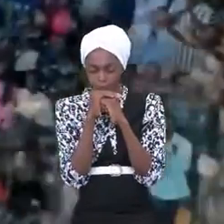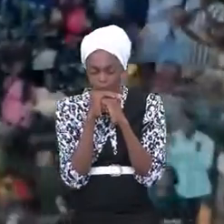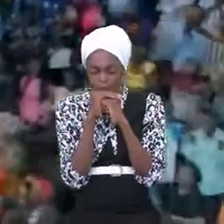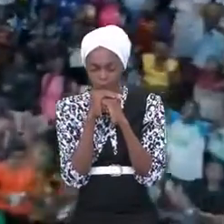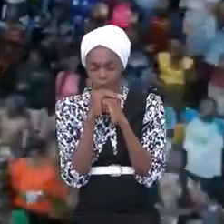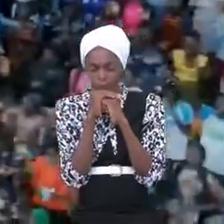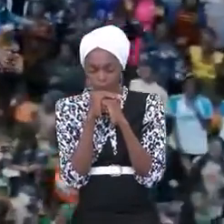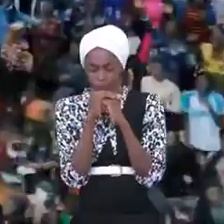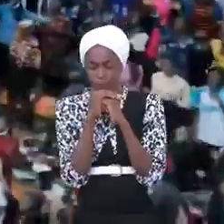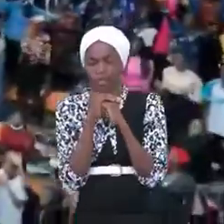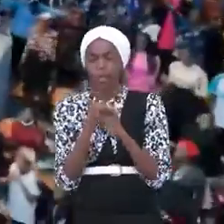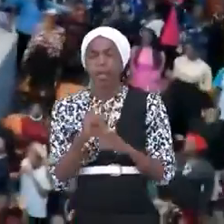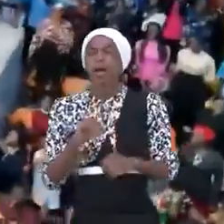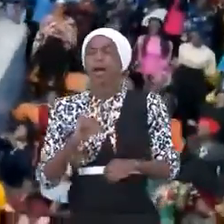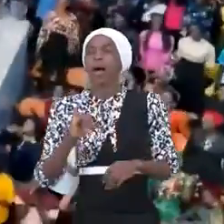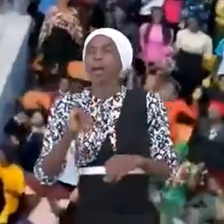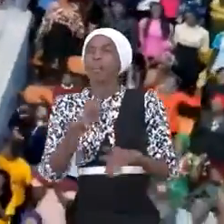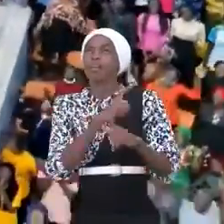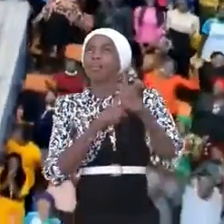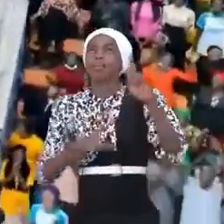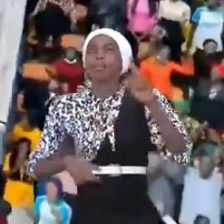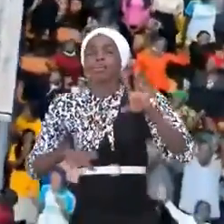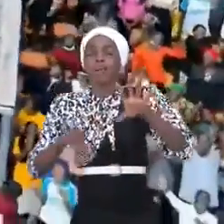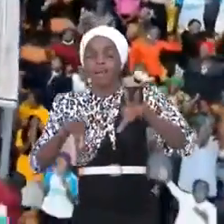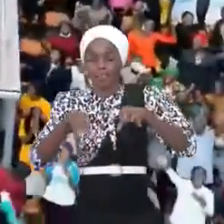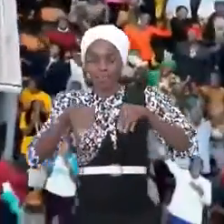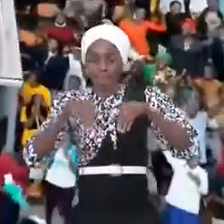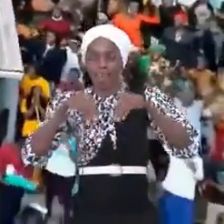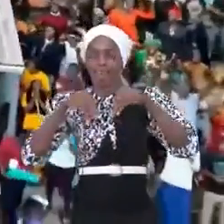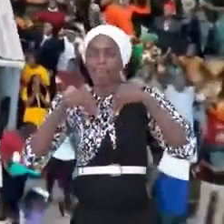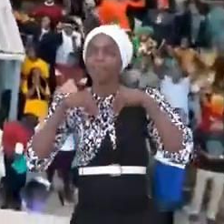Somebody say it one more time. Accept.